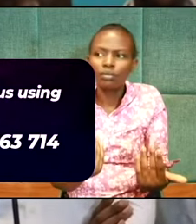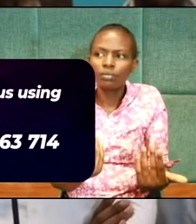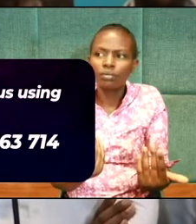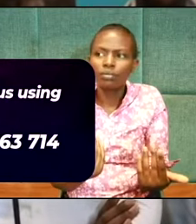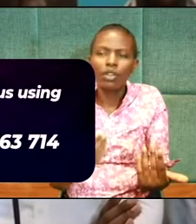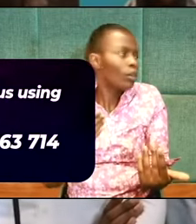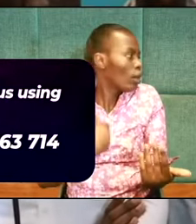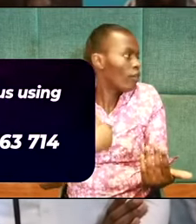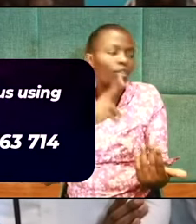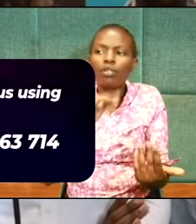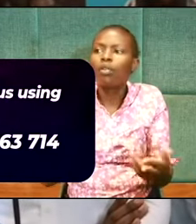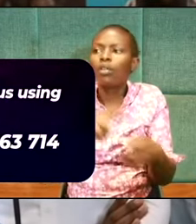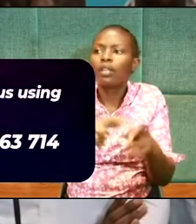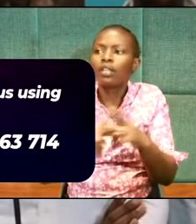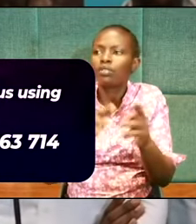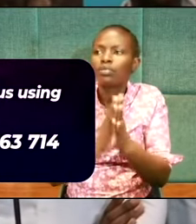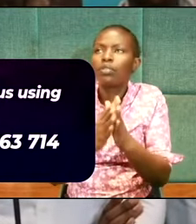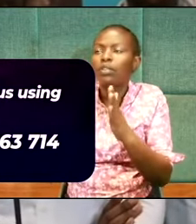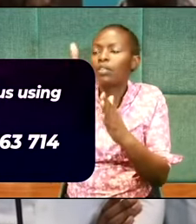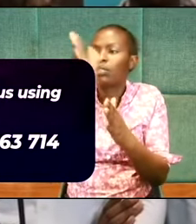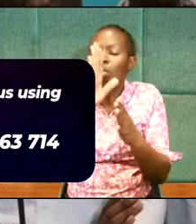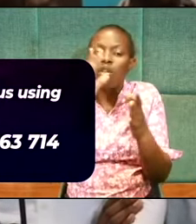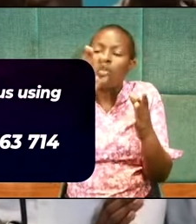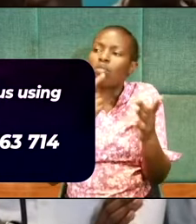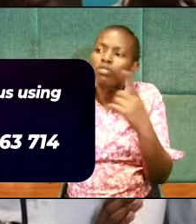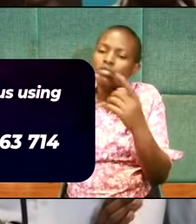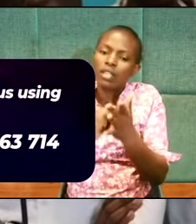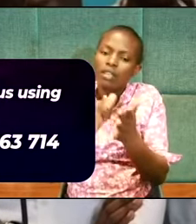You don't have a relationship with God. You want to say, dear Lord, today,